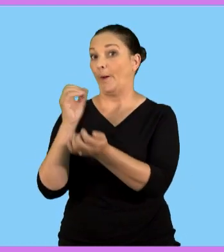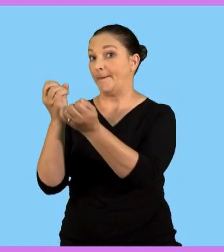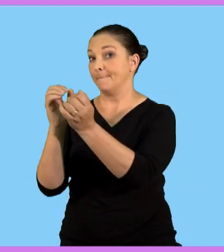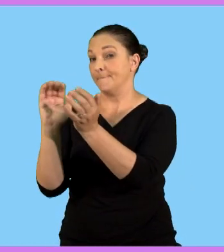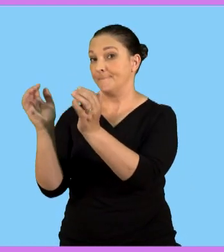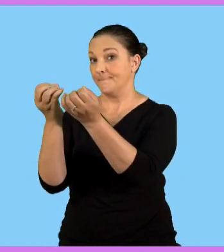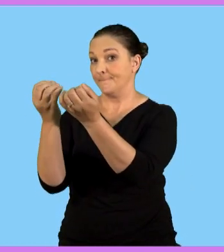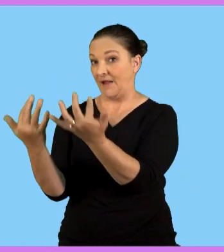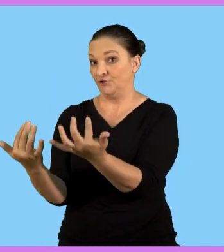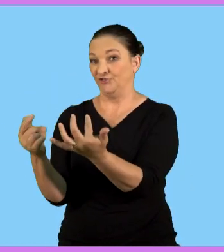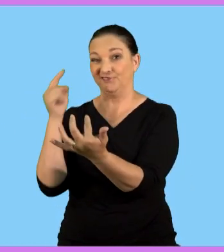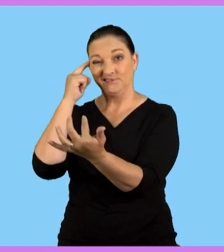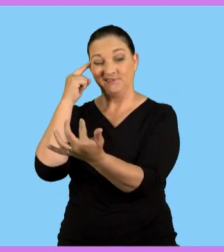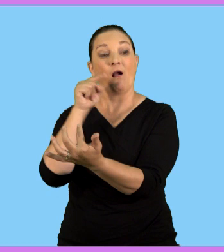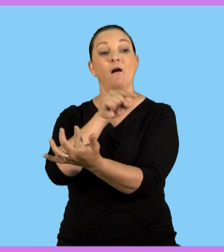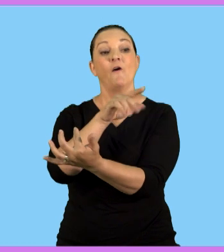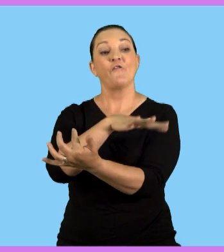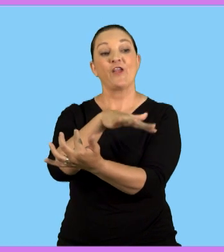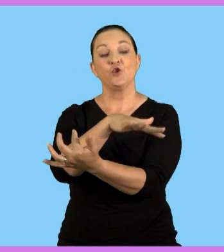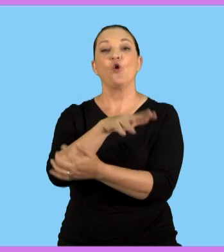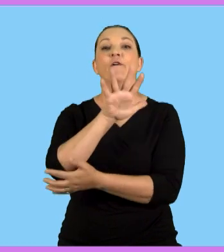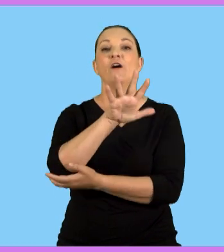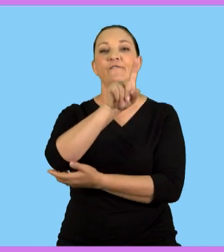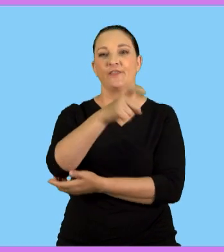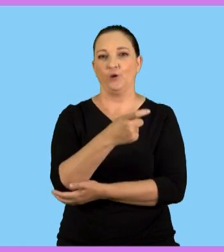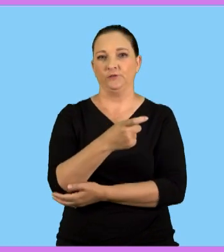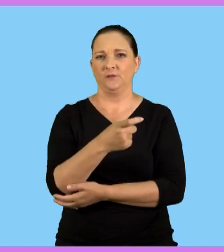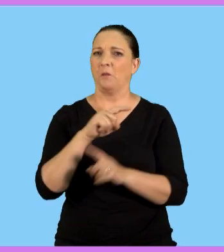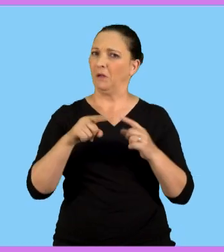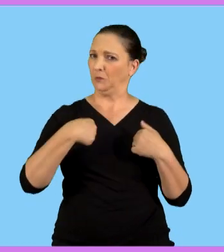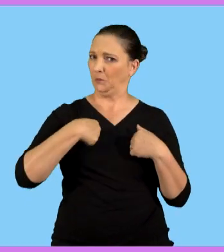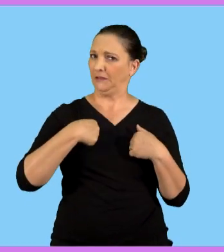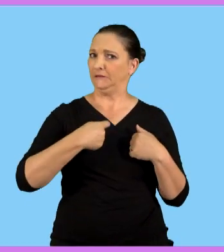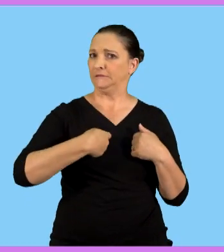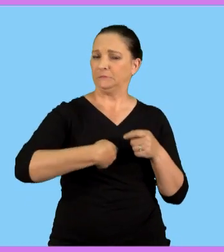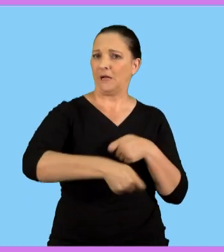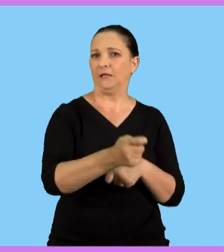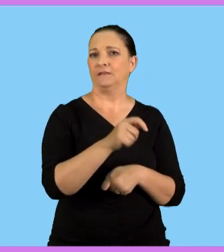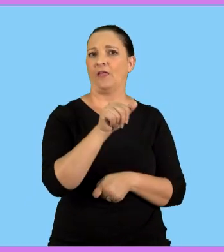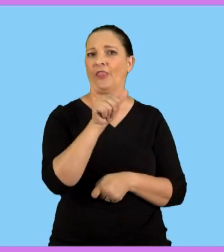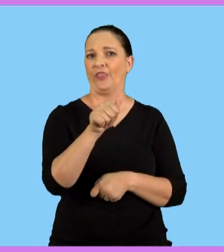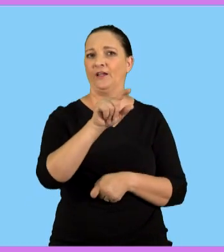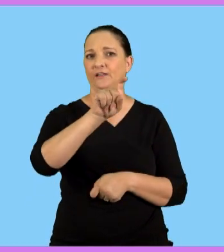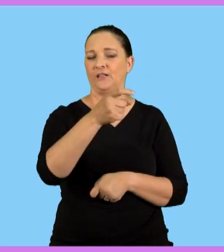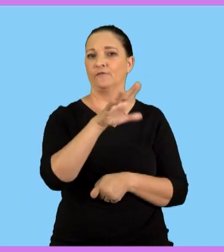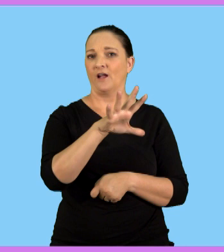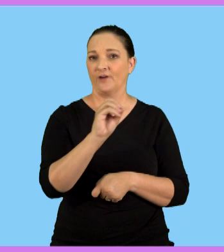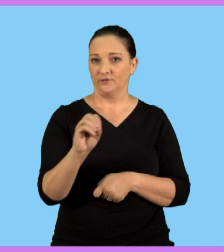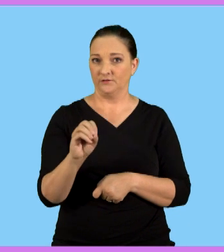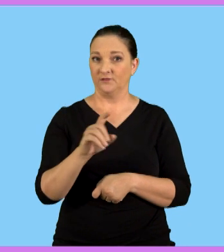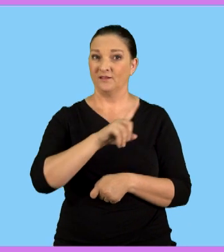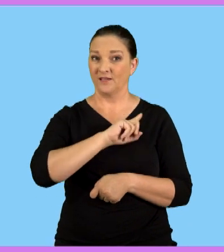an initial amount of 5,000 Rand. We actually spent 6,500 Rand. The difference is a